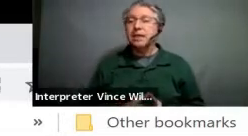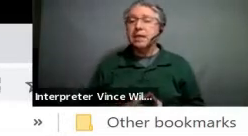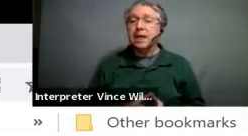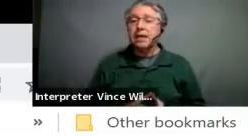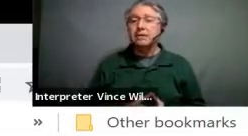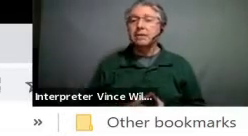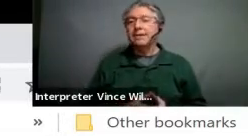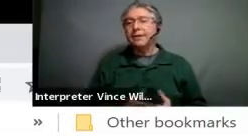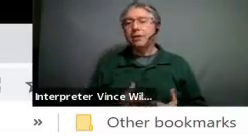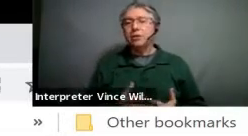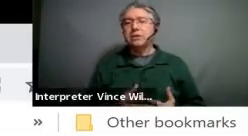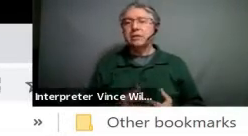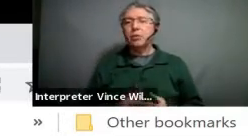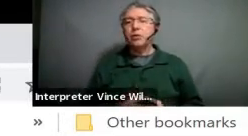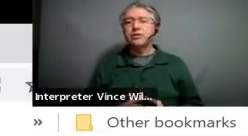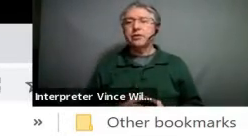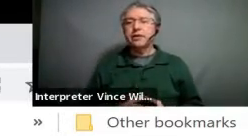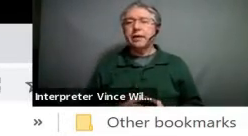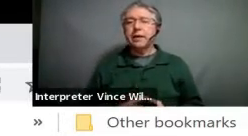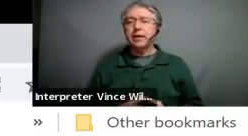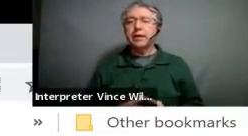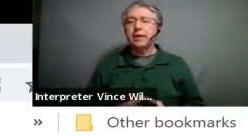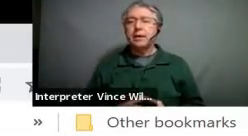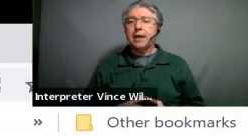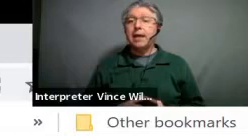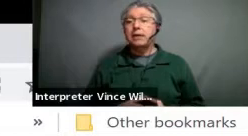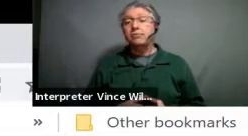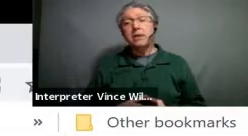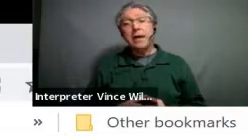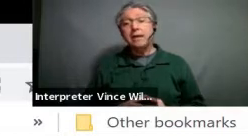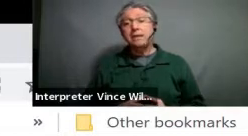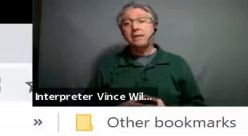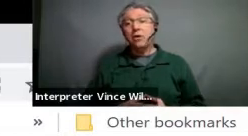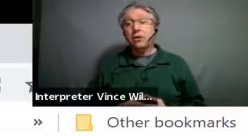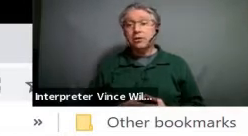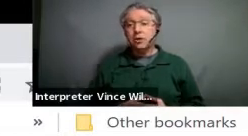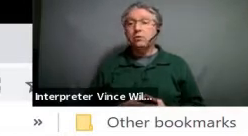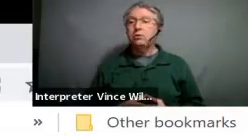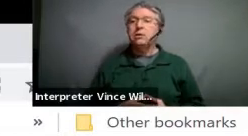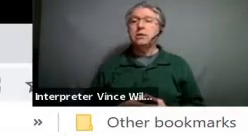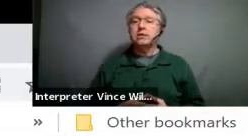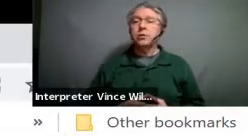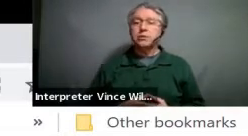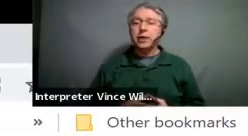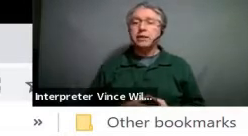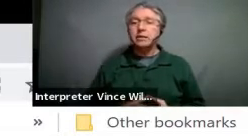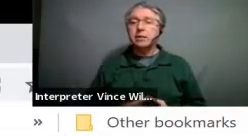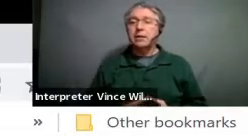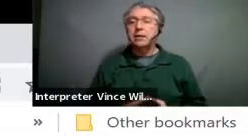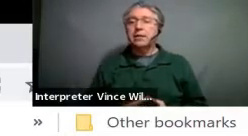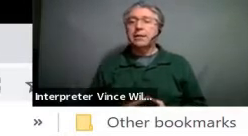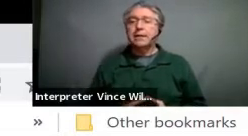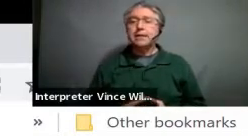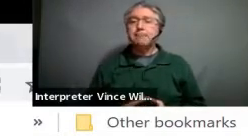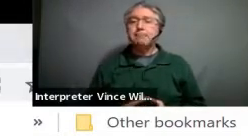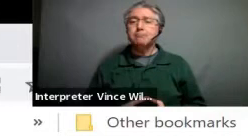some sunlight, and see the progression of the day. And plants also in his workspace,